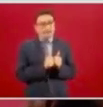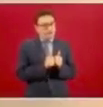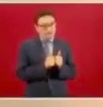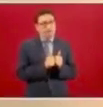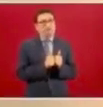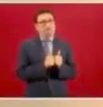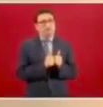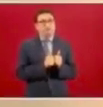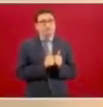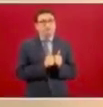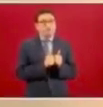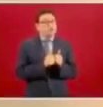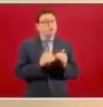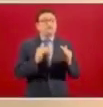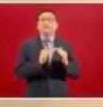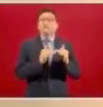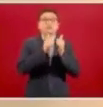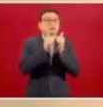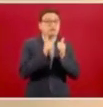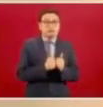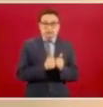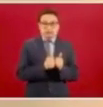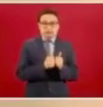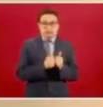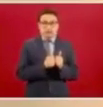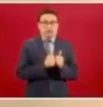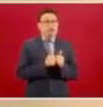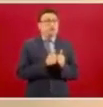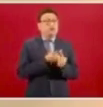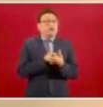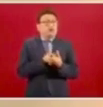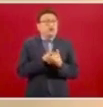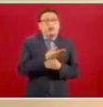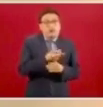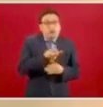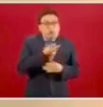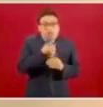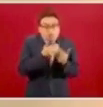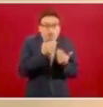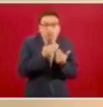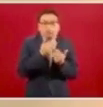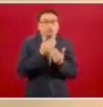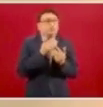We're taking these measures and we are doing things today